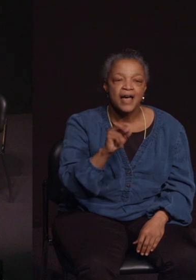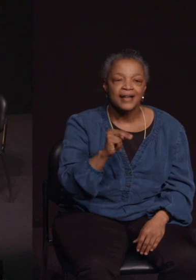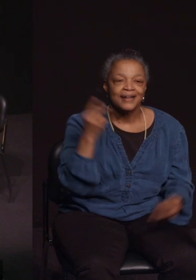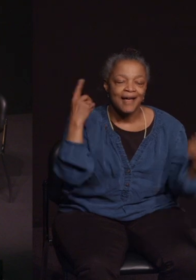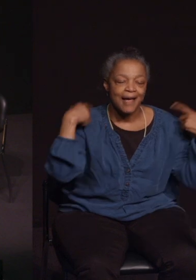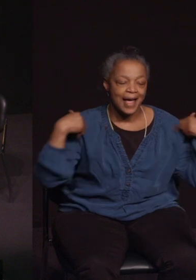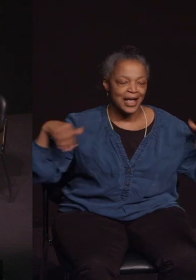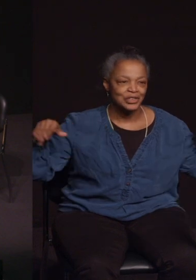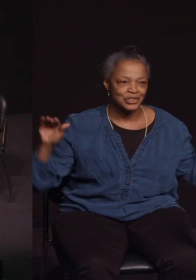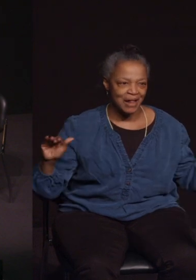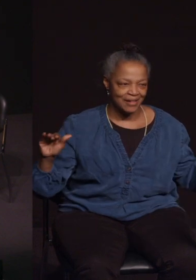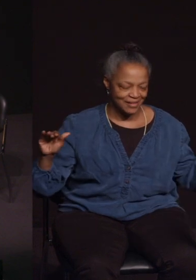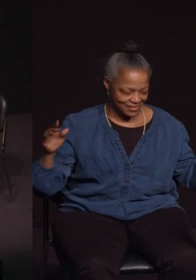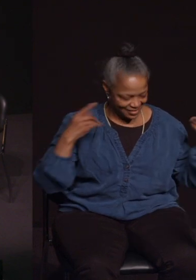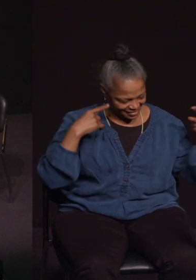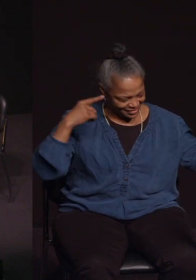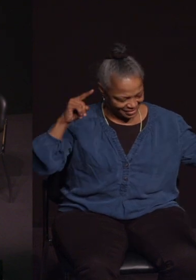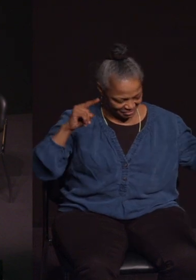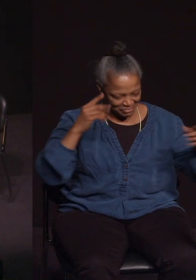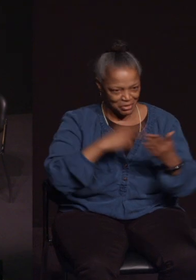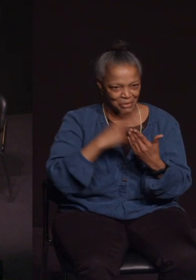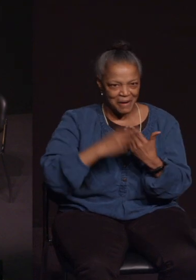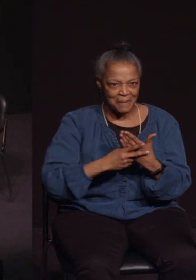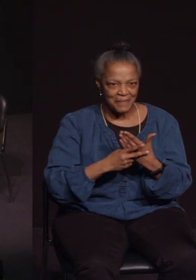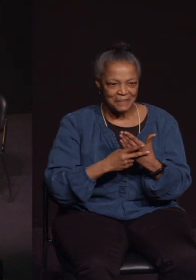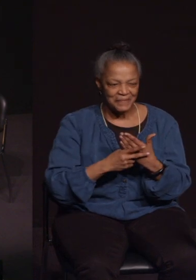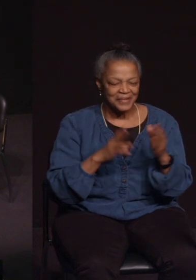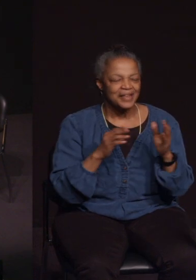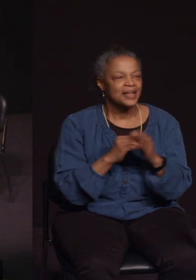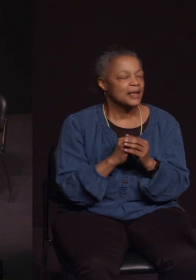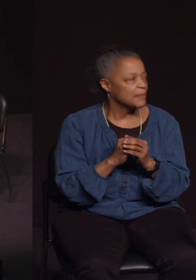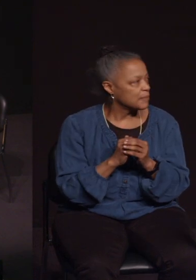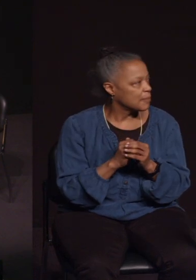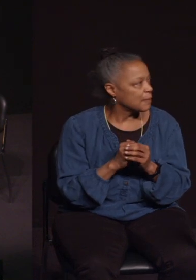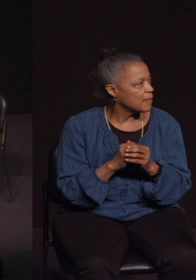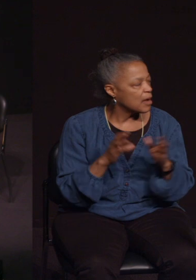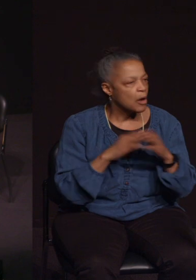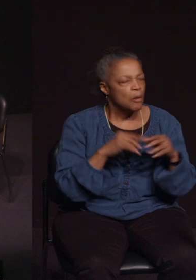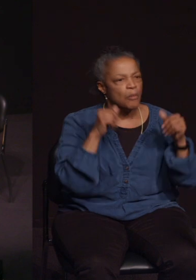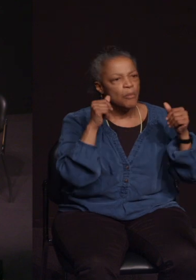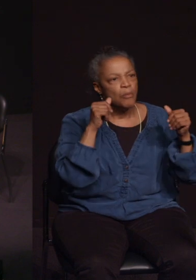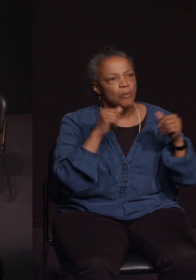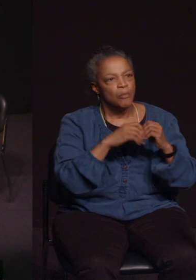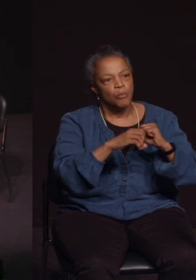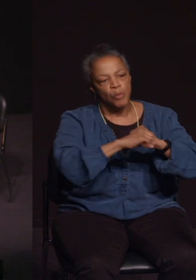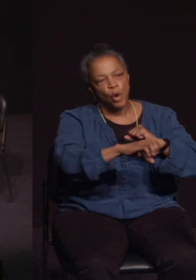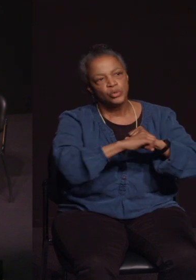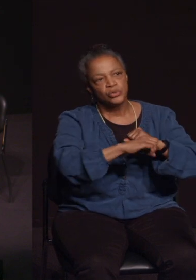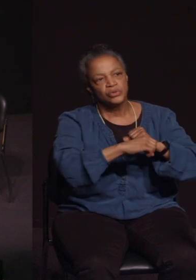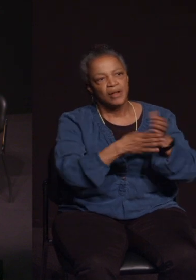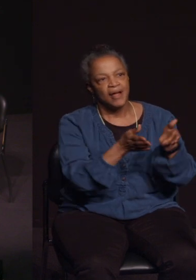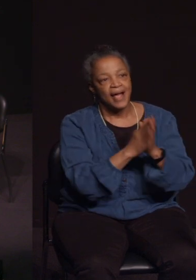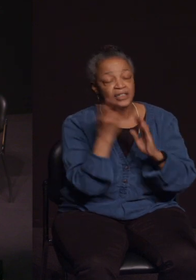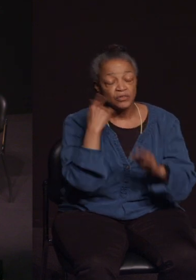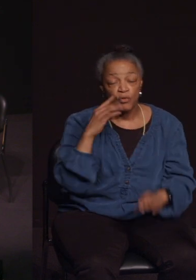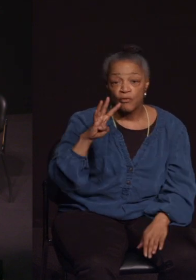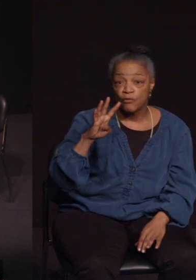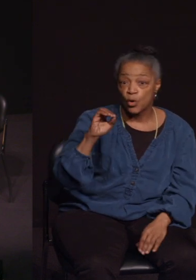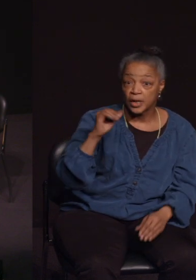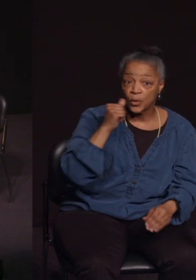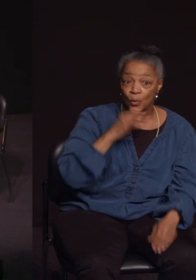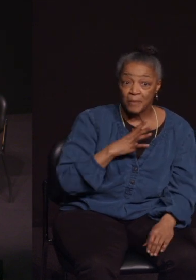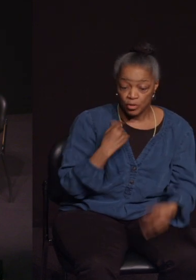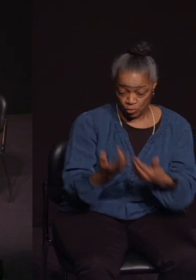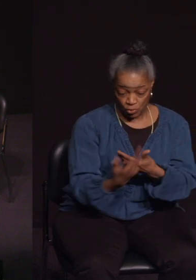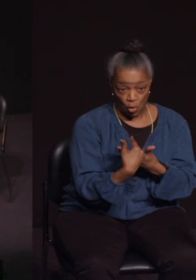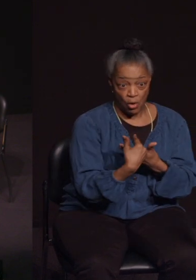been a successful program. I put a post out asking for, 40 women.